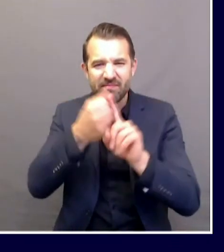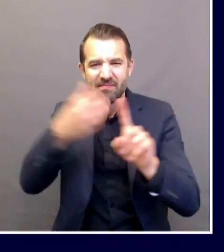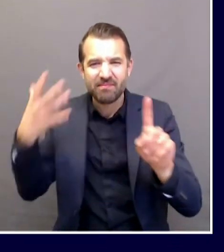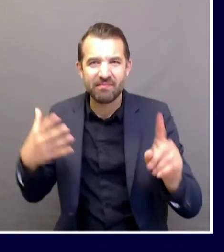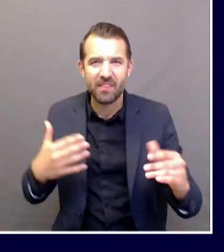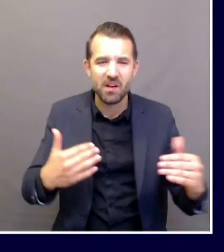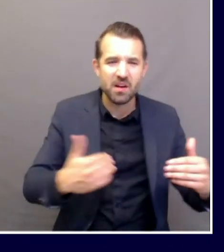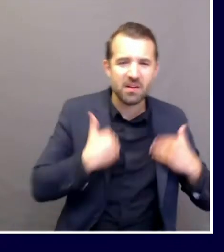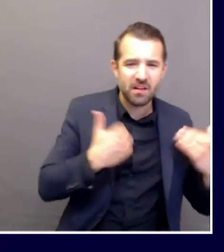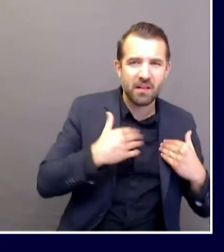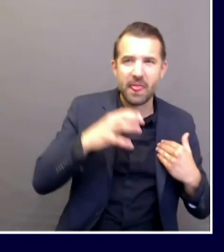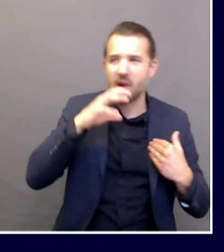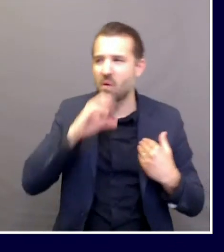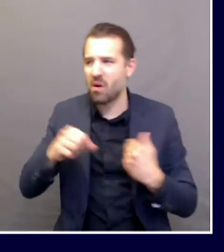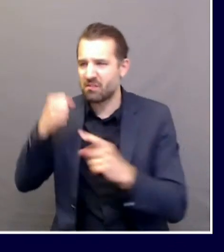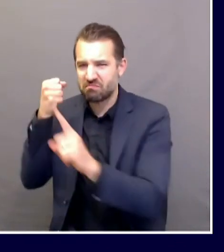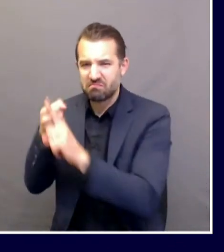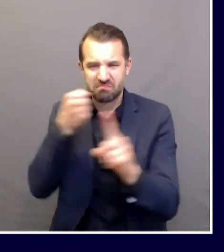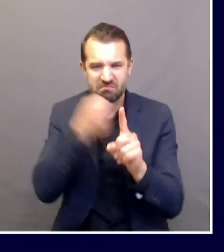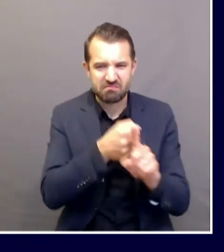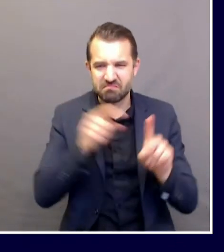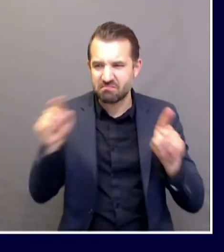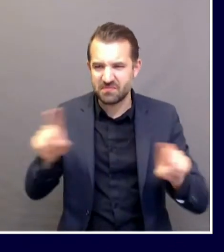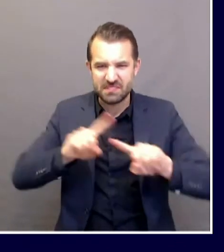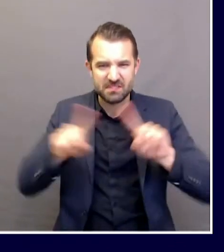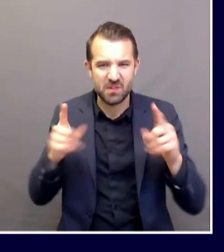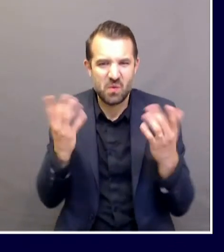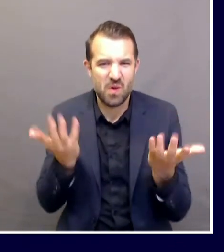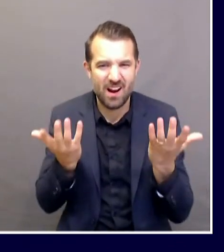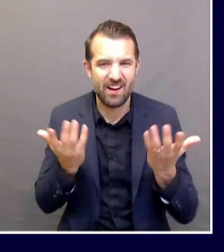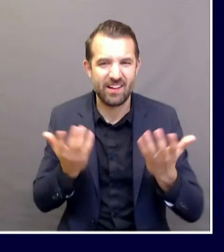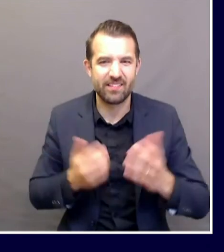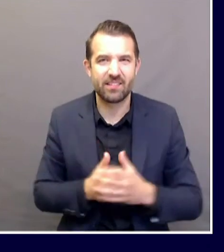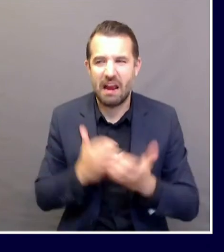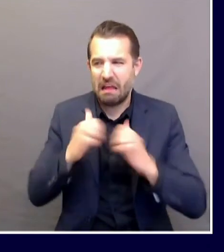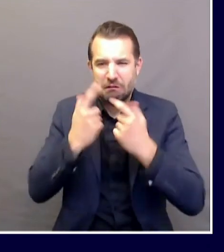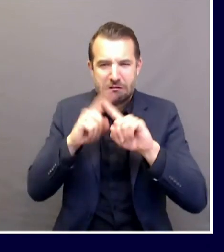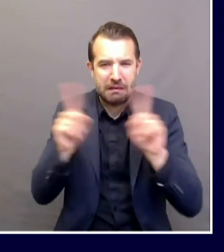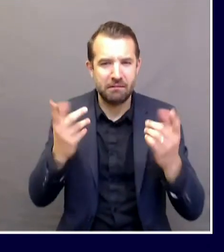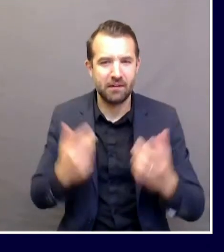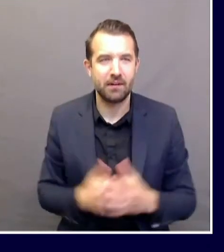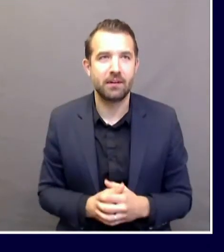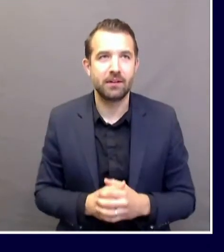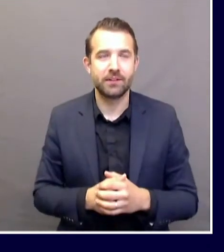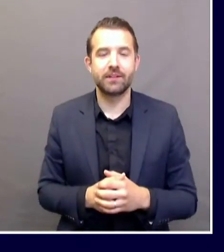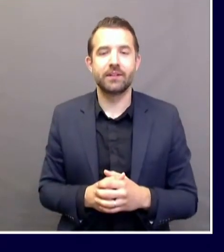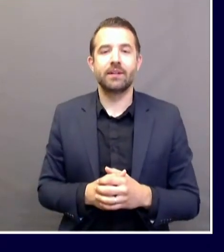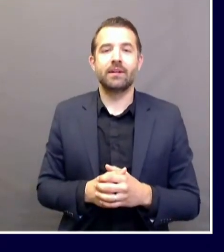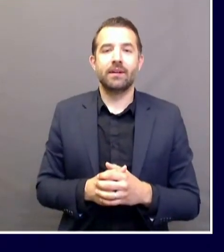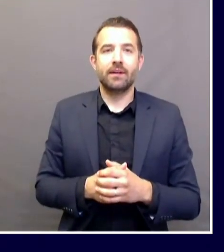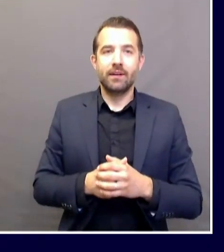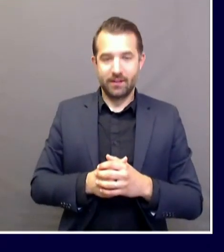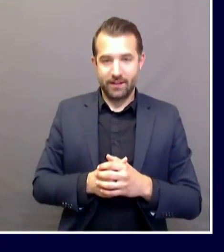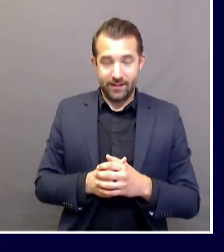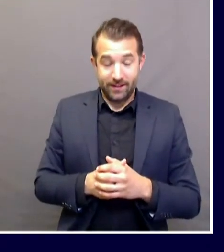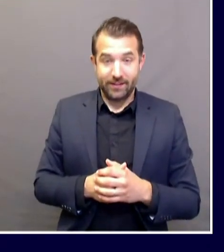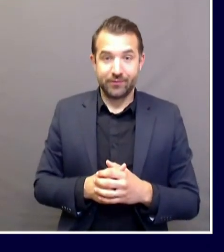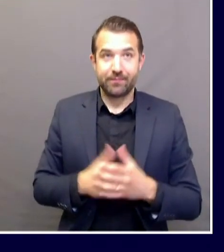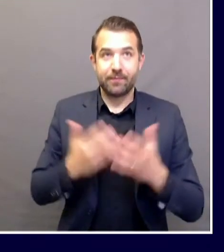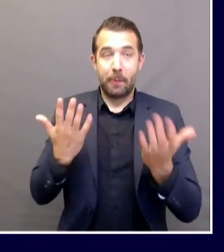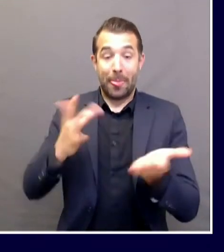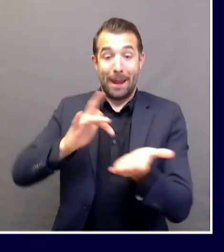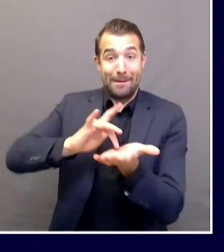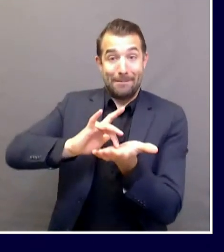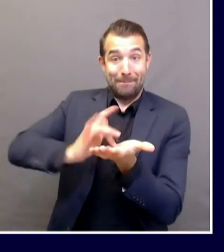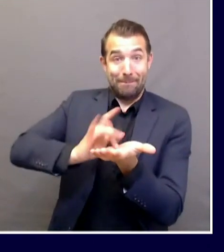Yeah, physiologically, it affects them, or medically, in largely the same way. Thankfully, their overall